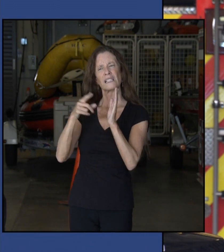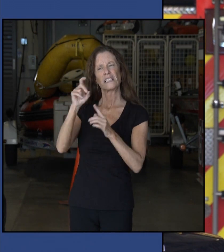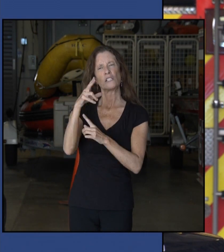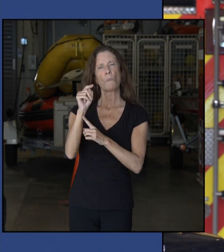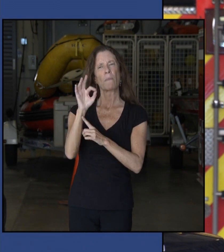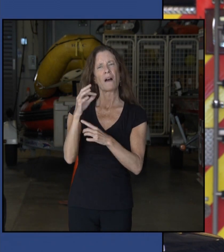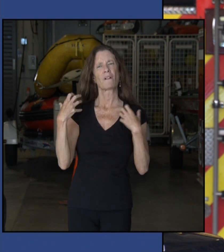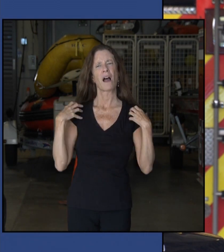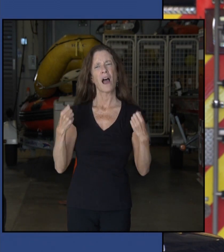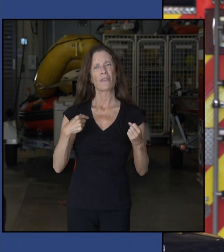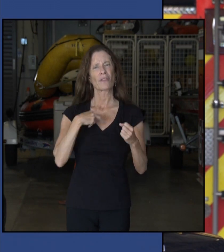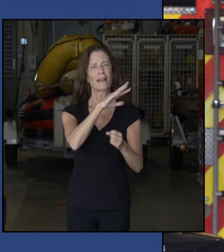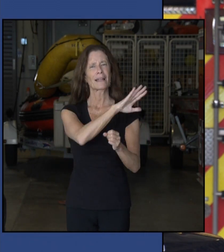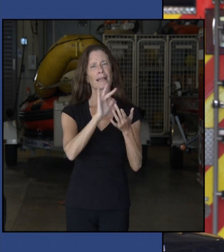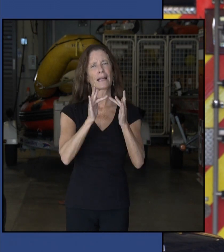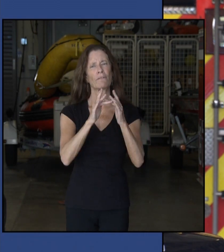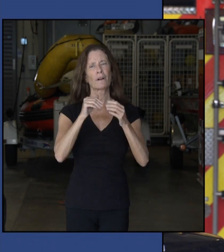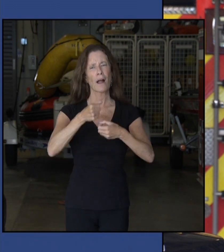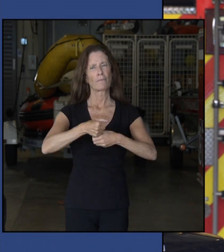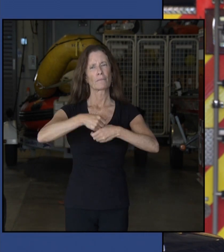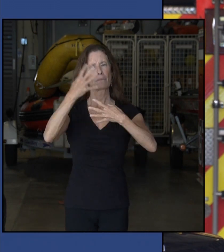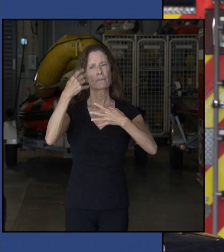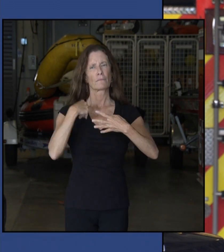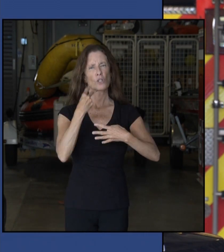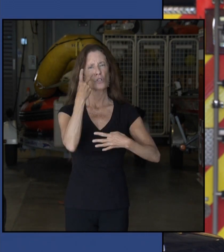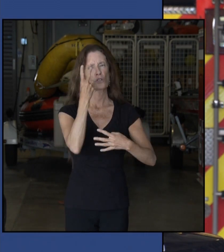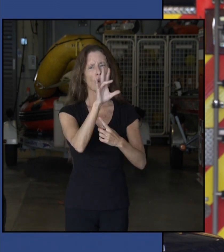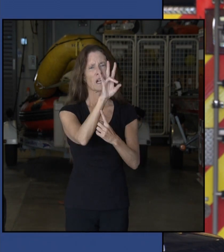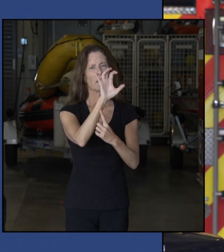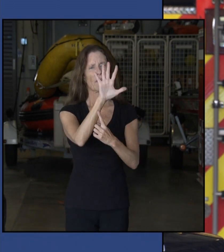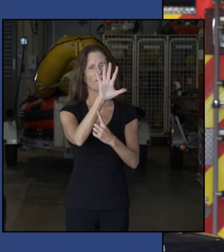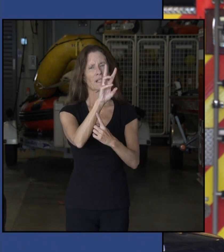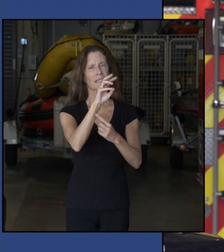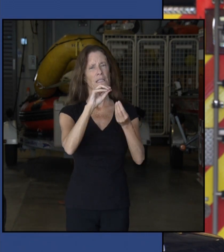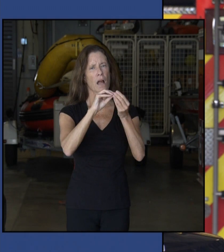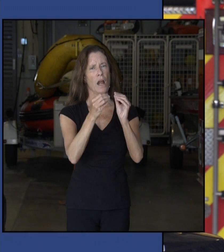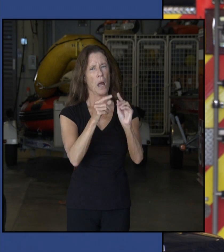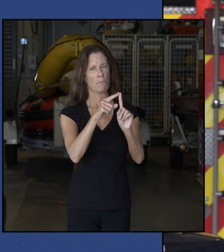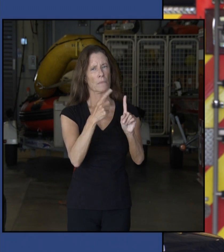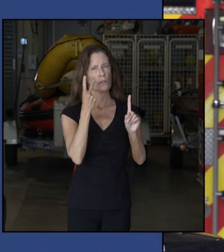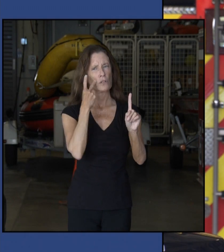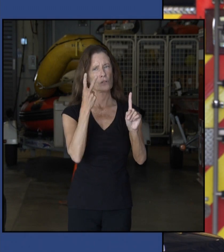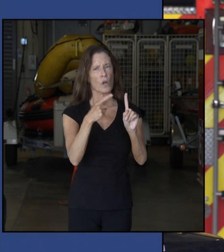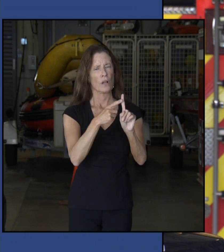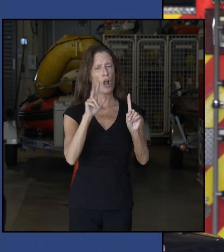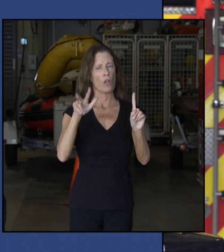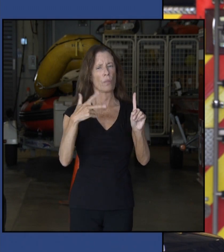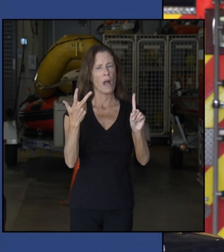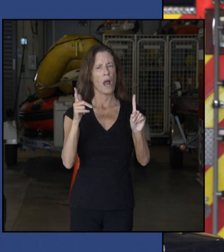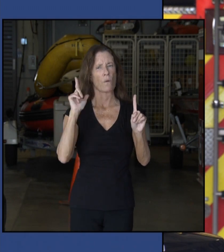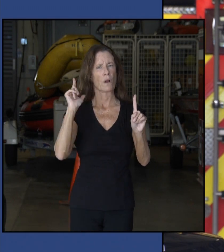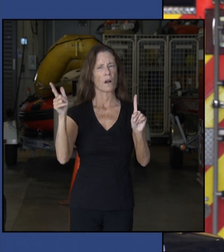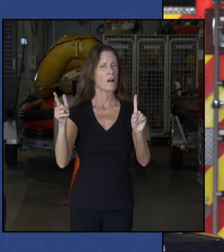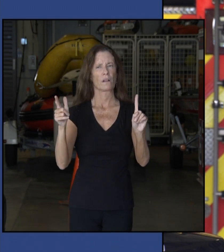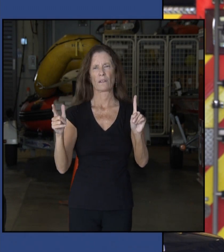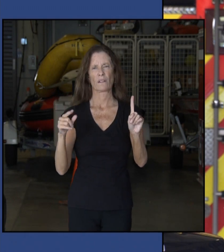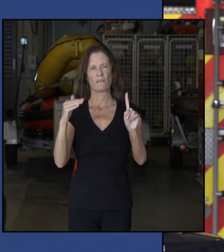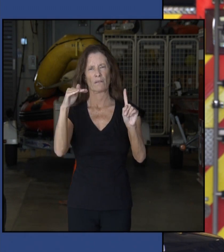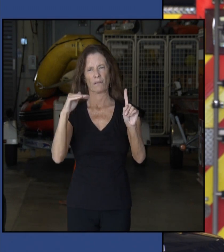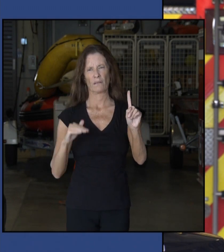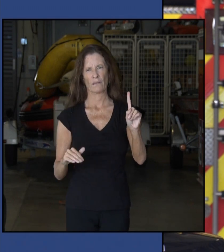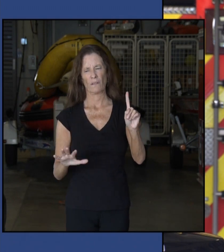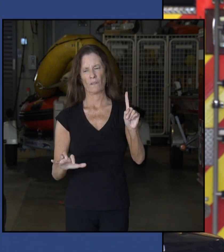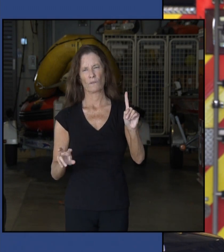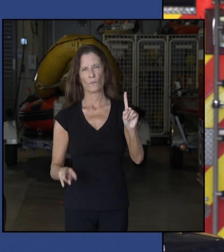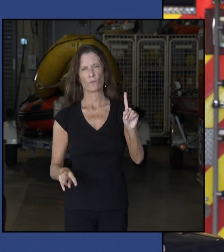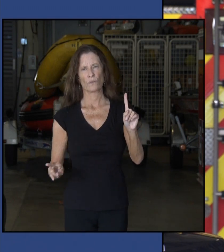there were 756 people hospitalized. A little over 3 hours later, there were 522 hospitalized, so there's a